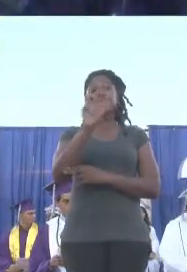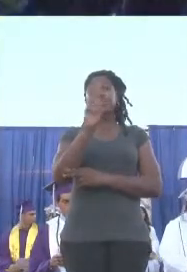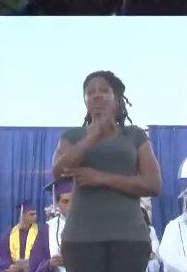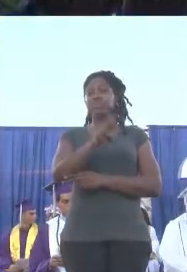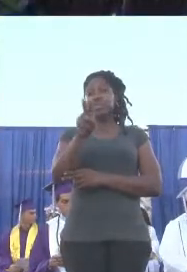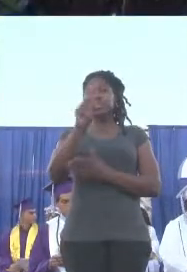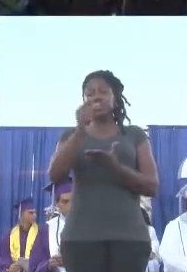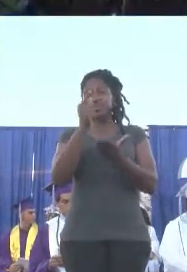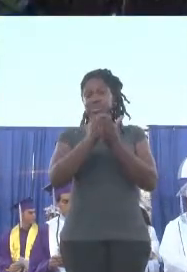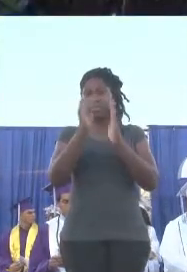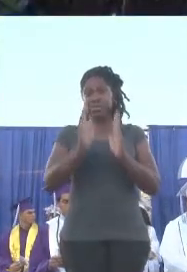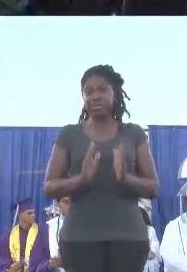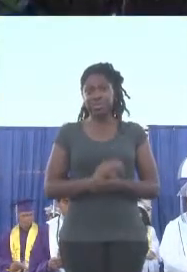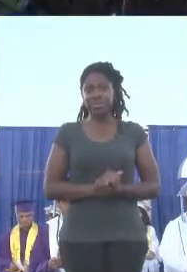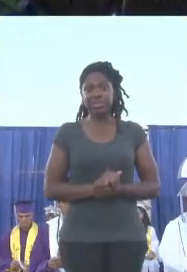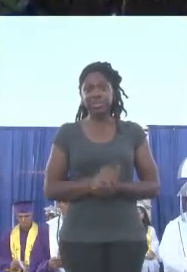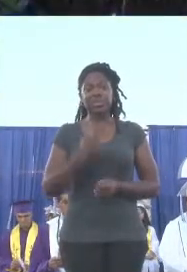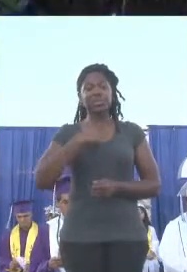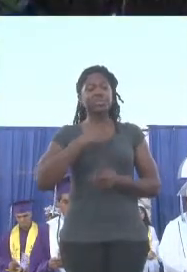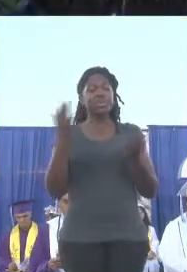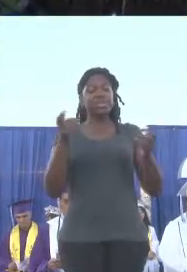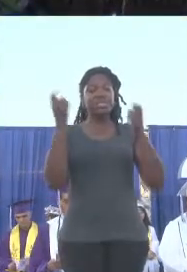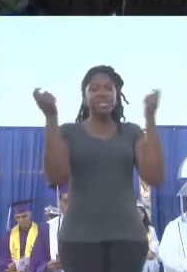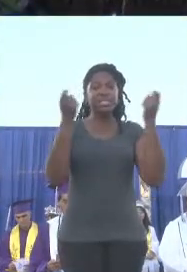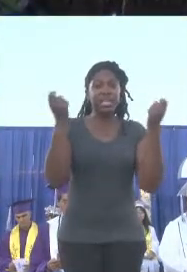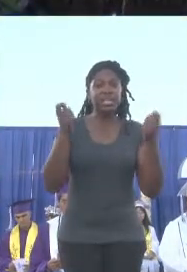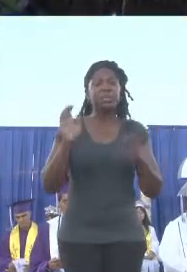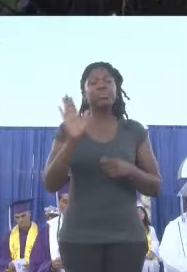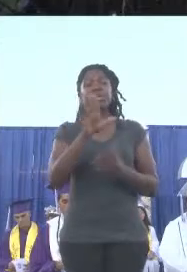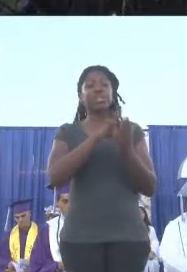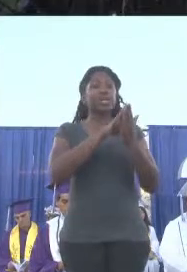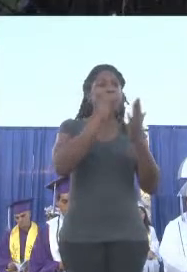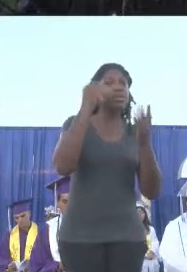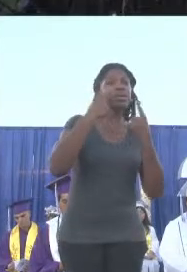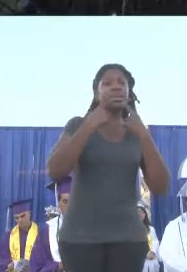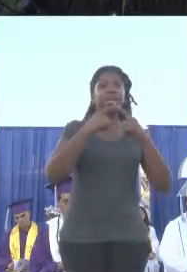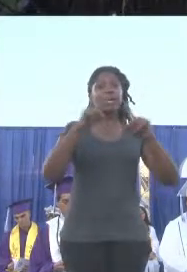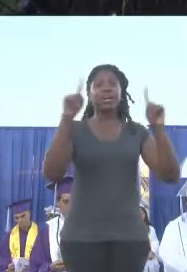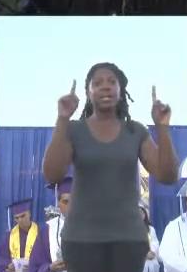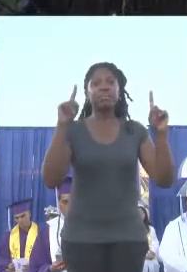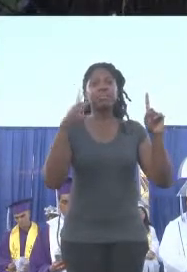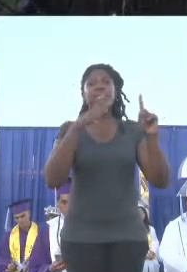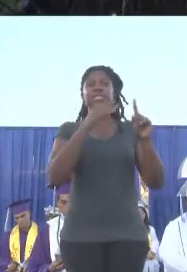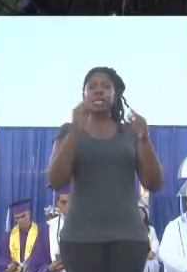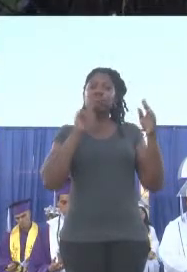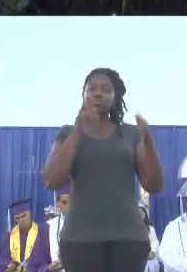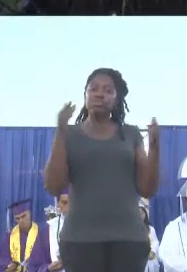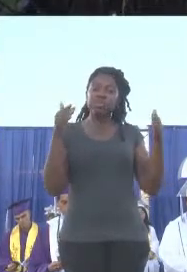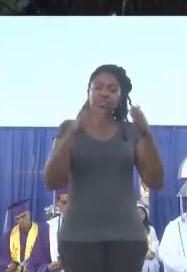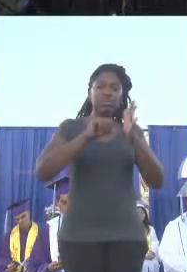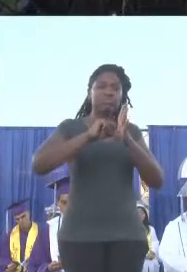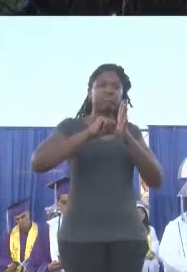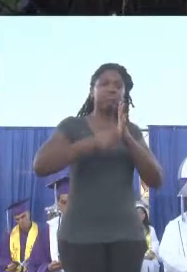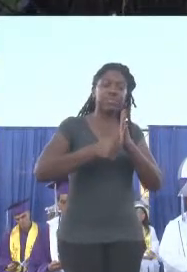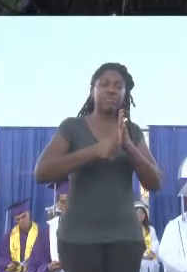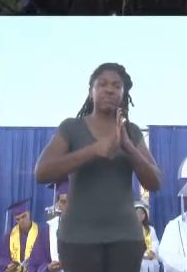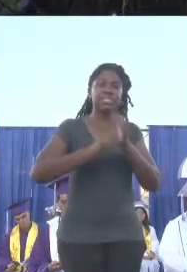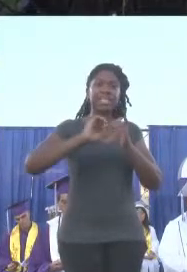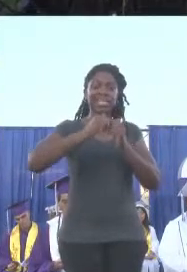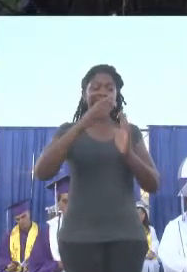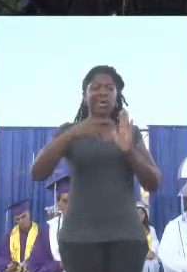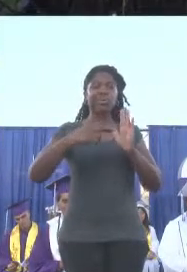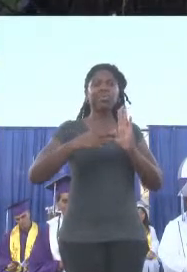graduates. We are here to celebrate their learning and accomplishments and highlight the transformational role